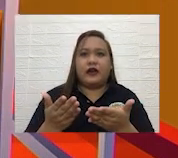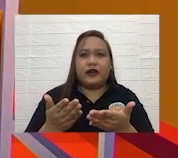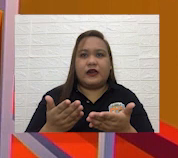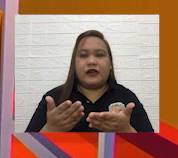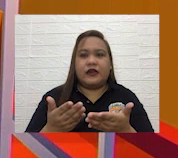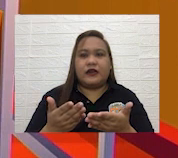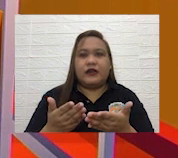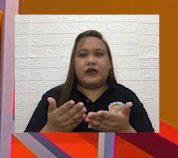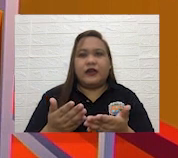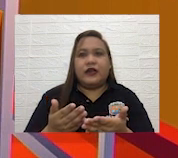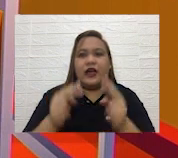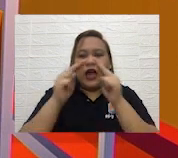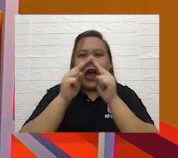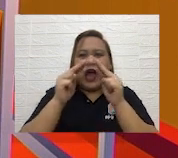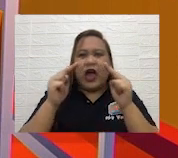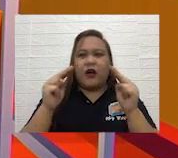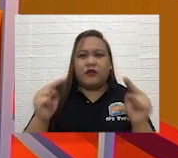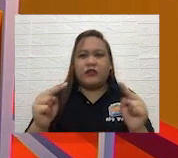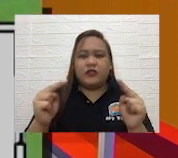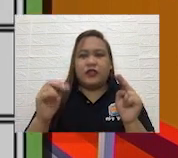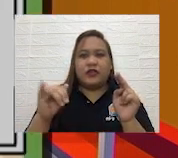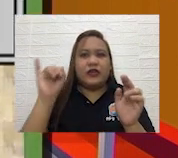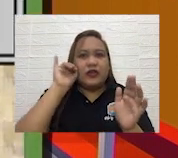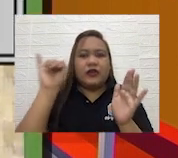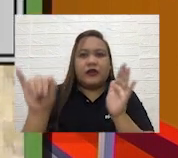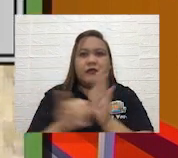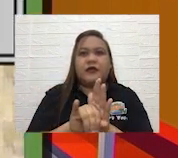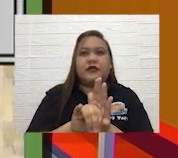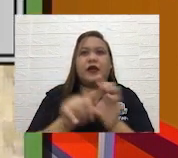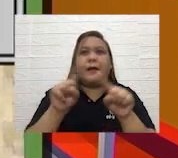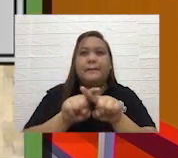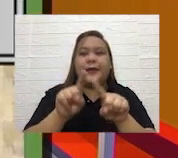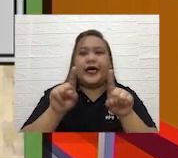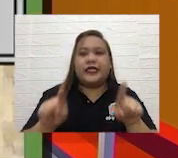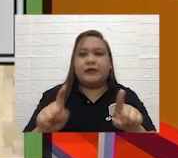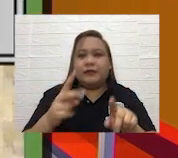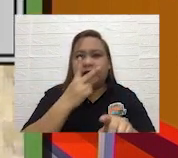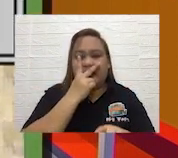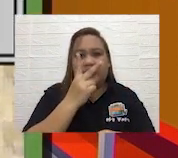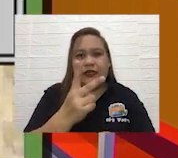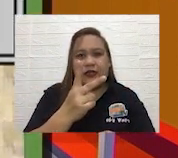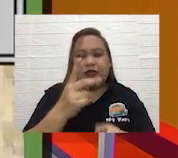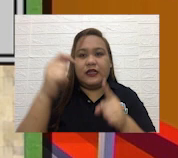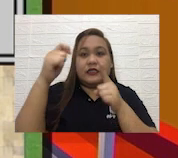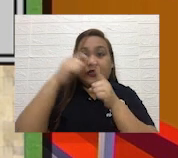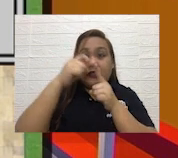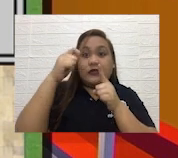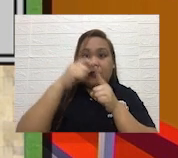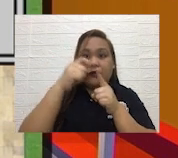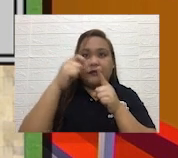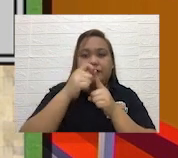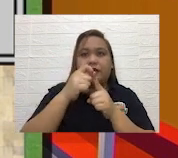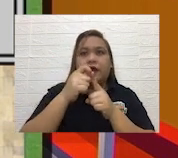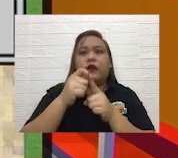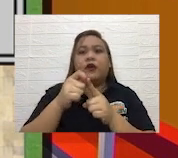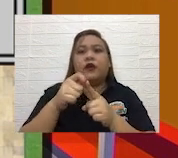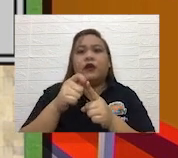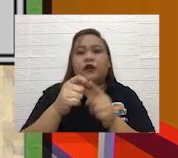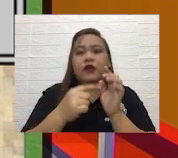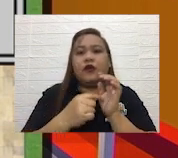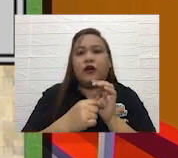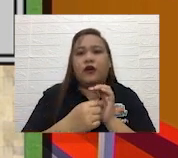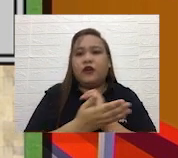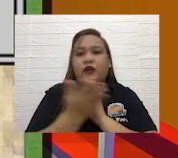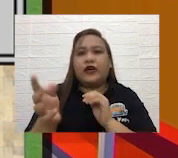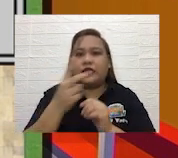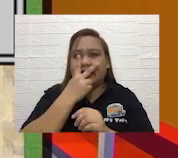Here we see the same house image, but in a top cross-sectional view. You can